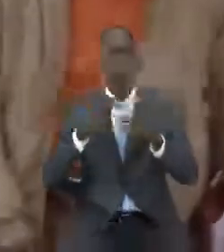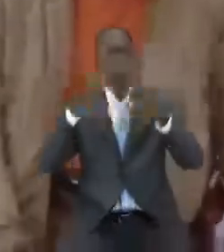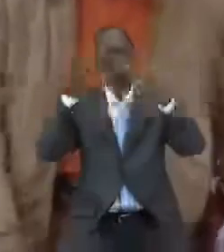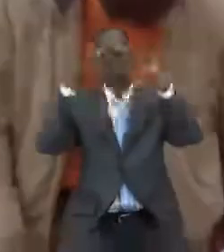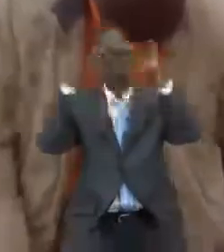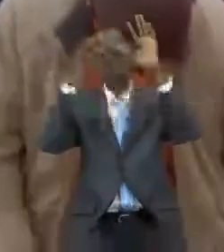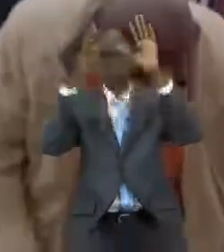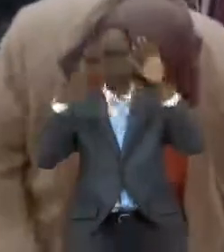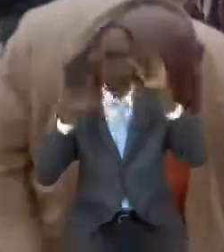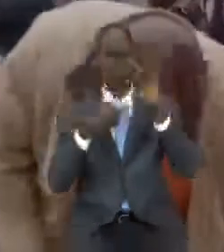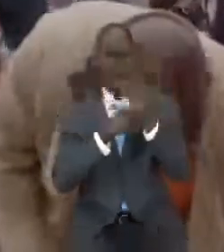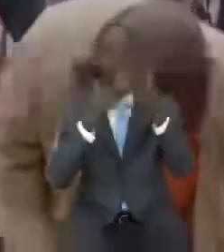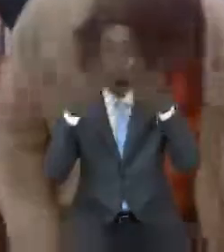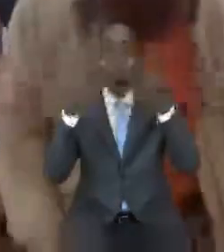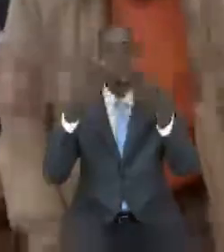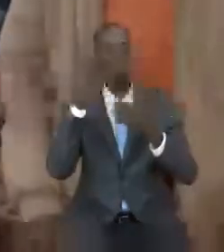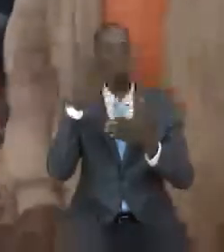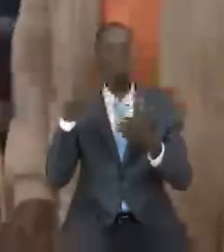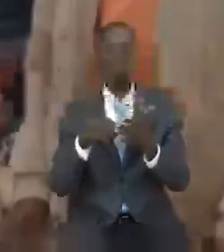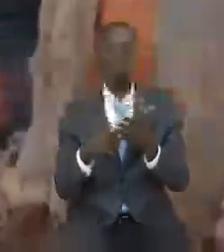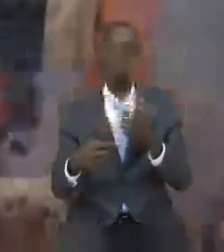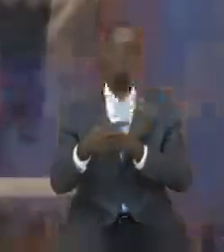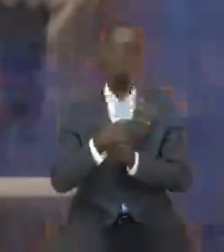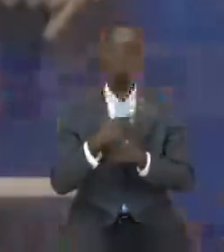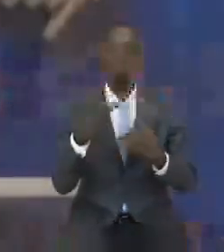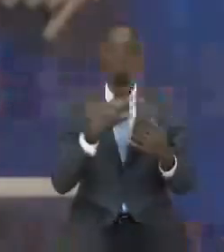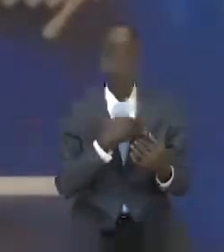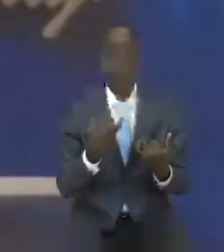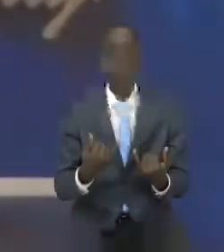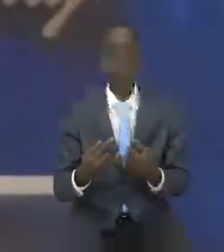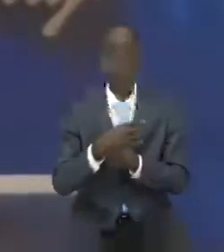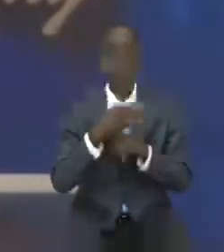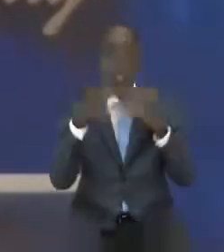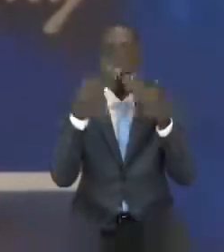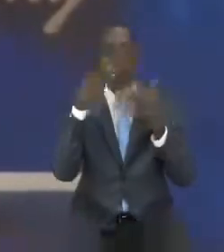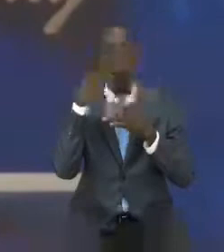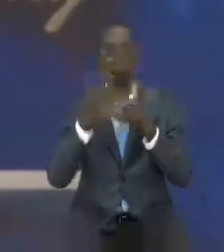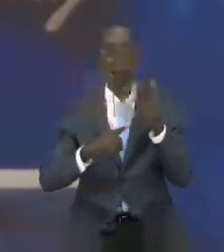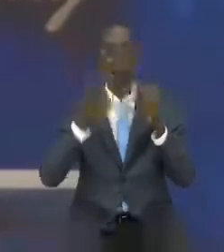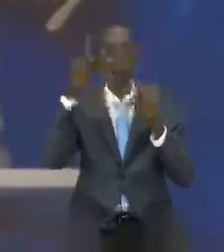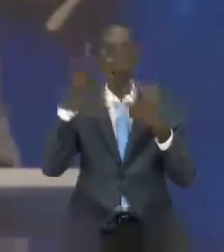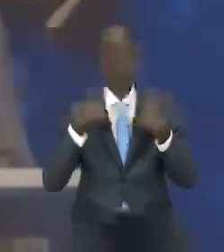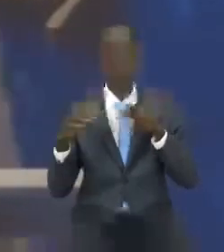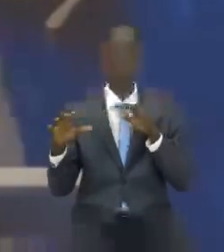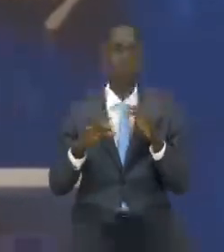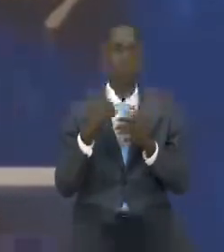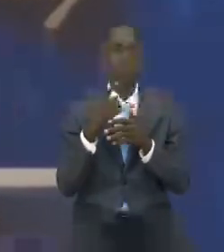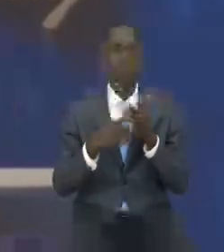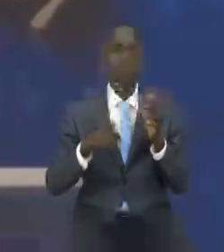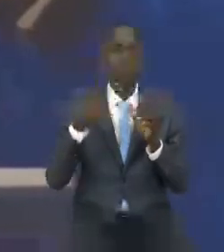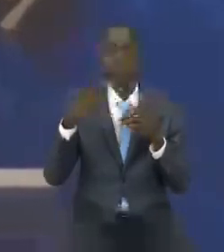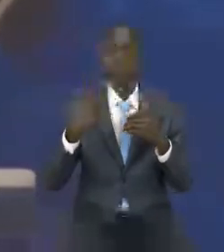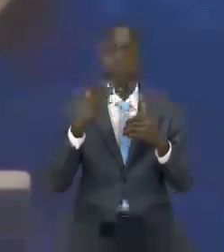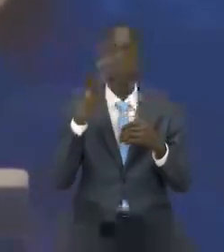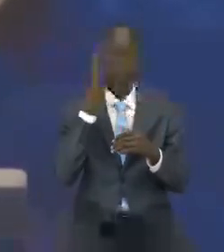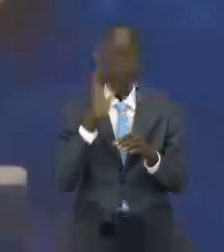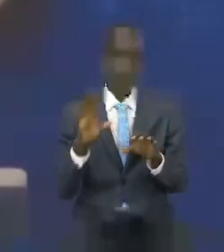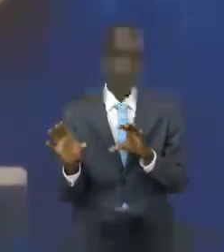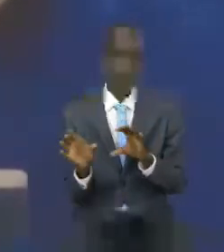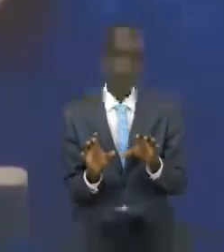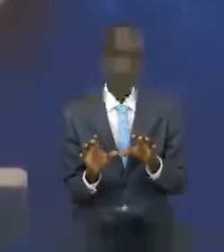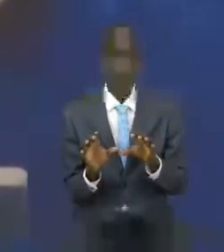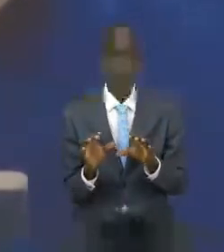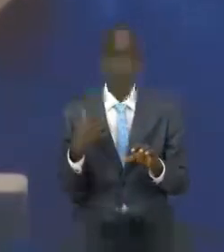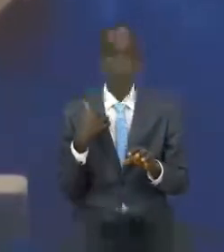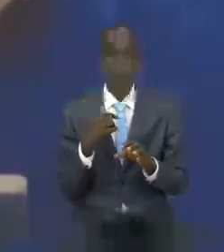we thank you today and bless your name. Thank you, Lord, for what you've done, what you're doing, what you'll still do. I'm asking, oh Lord,